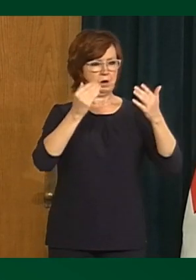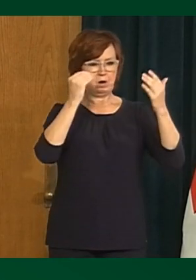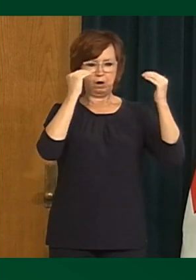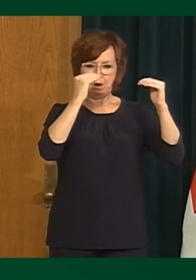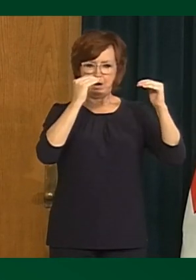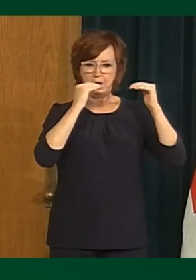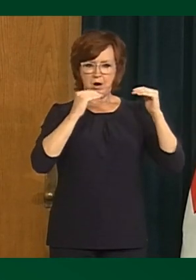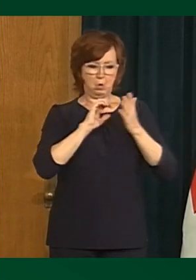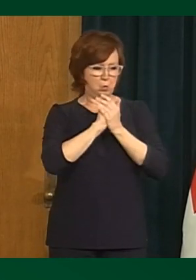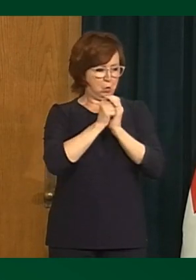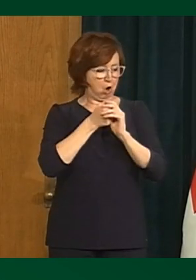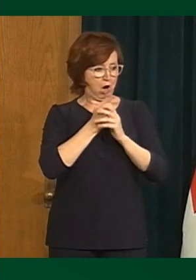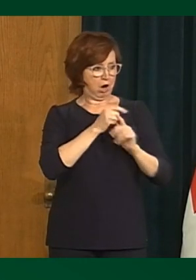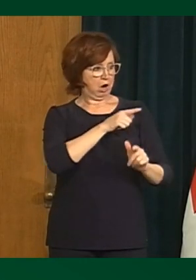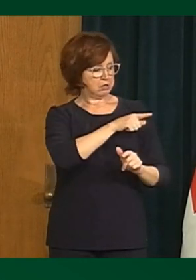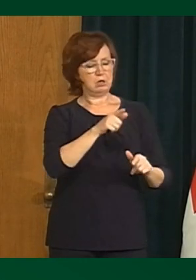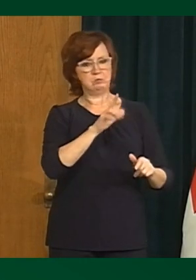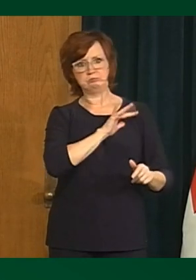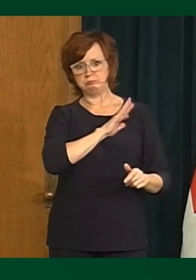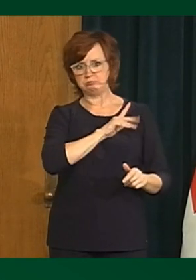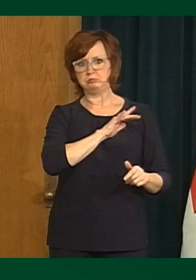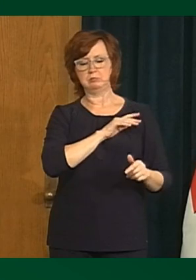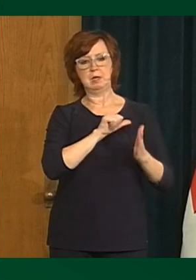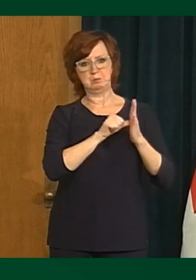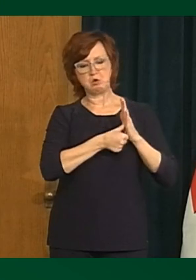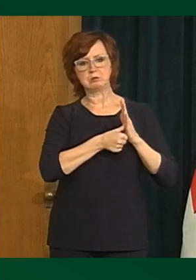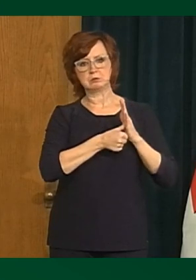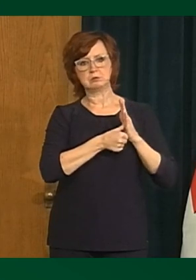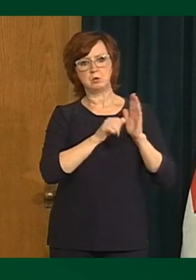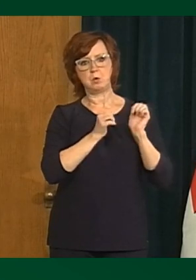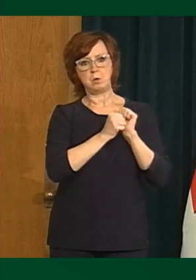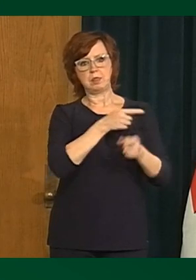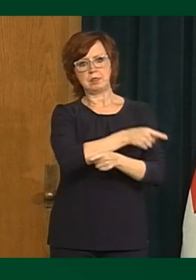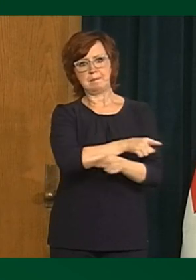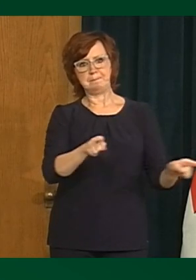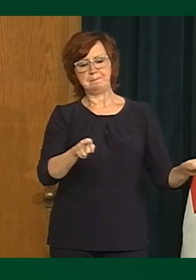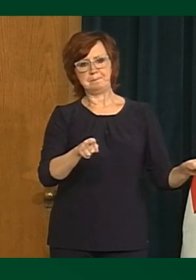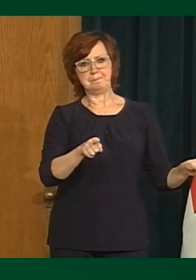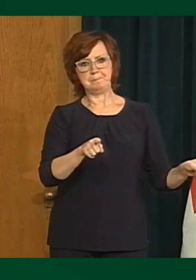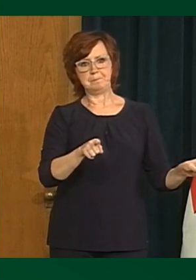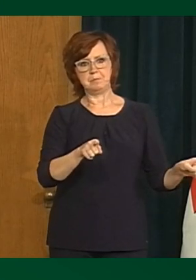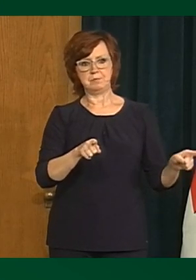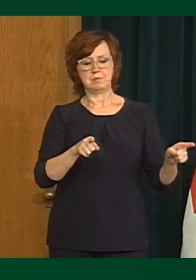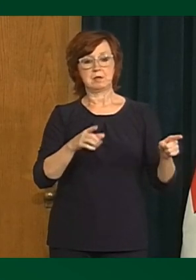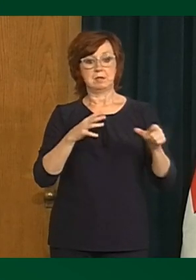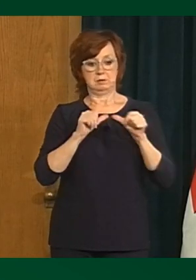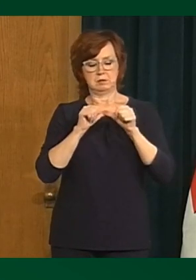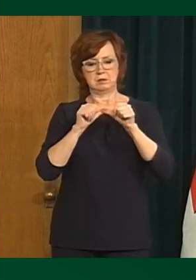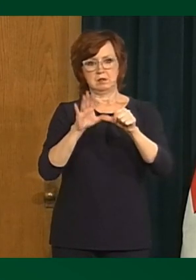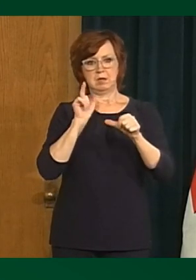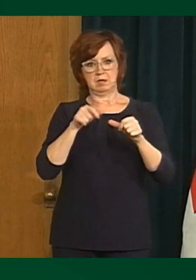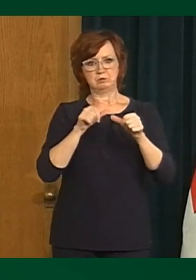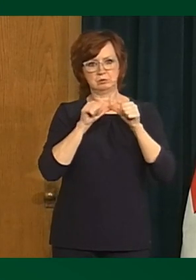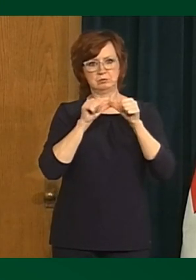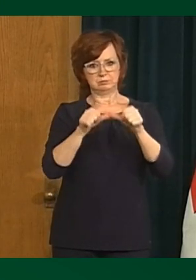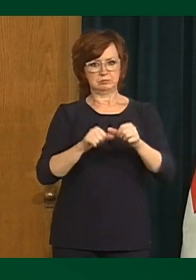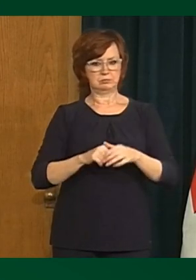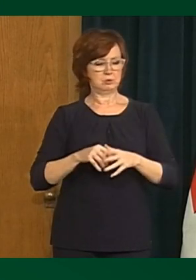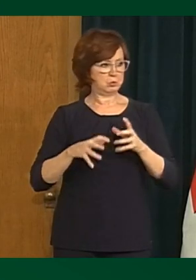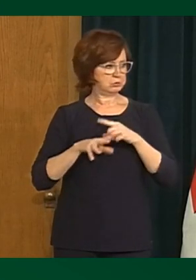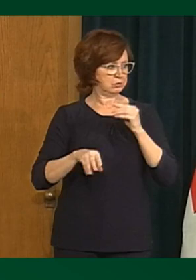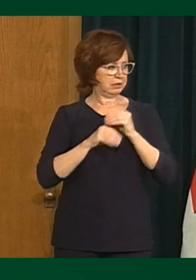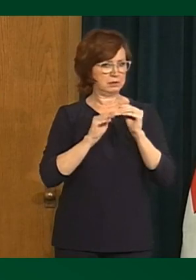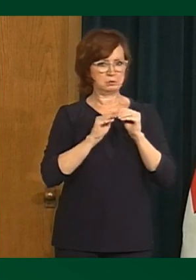we can do this in the months ahead, and I would say that we must do this in the months ahead, and I know that we will do this in the months ahead. Doctor, anything